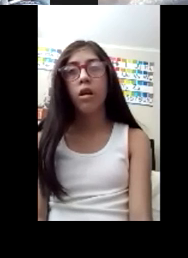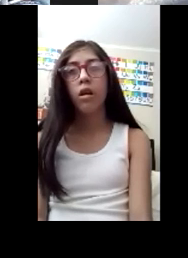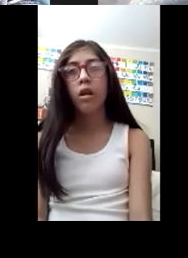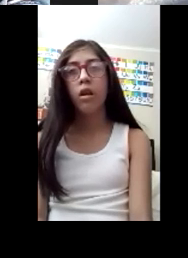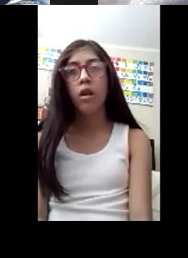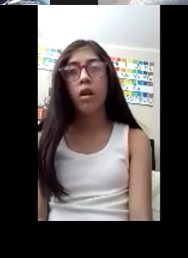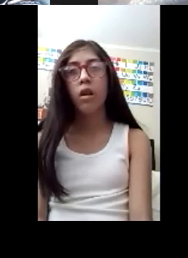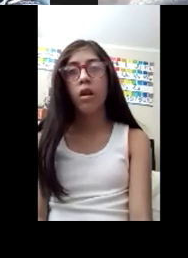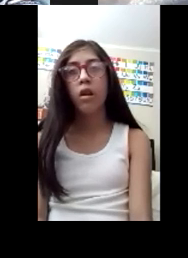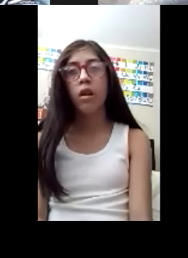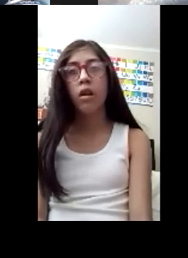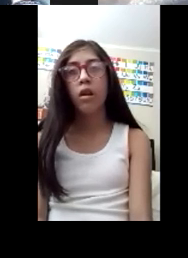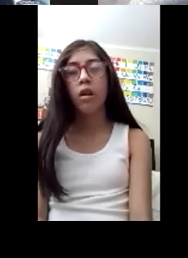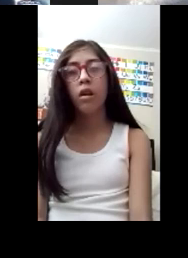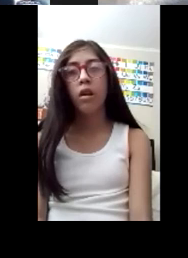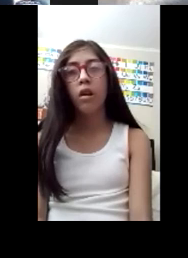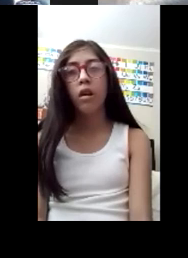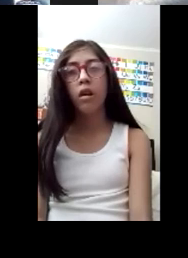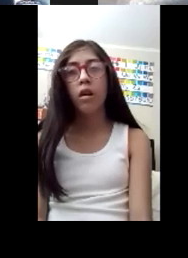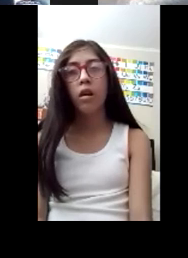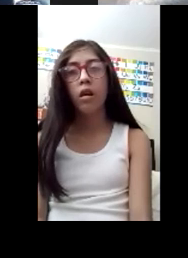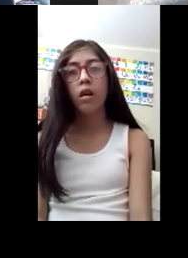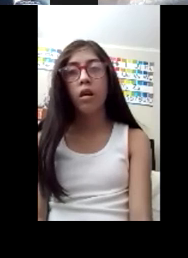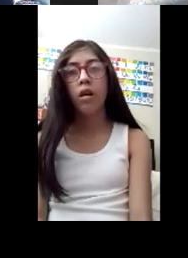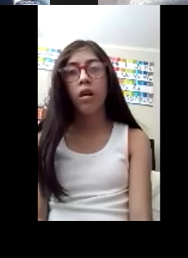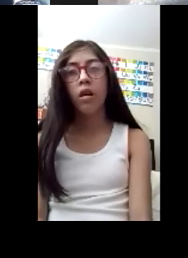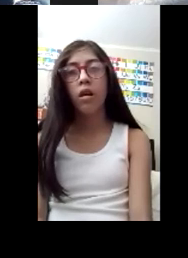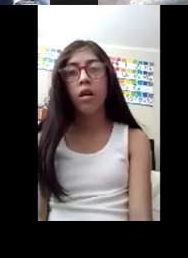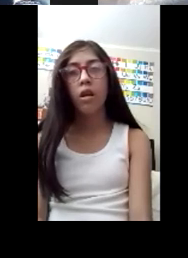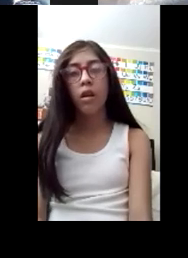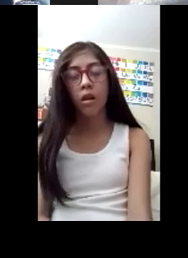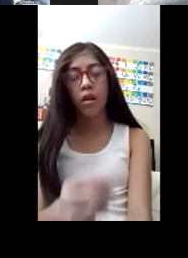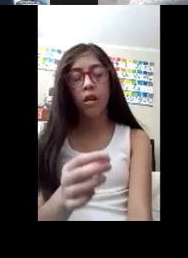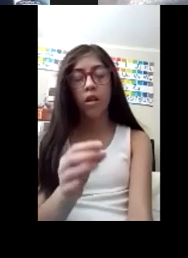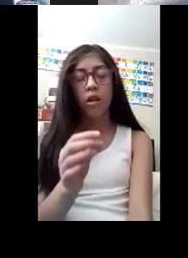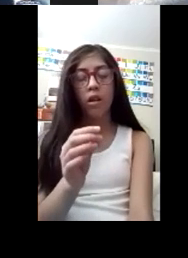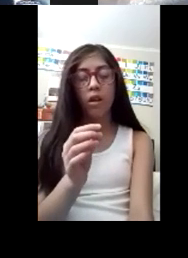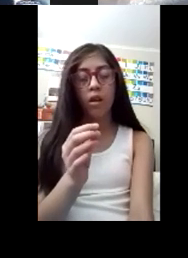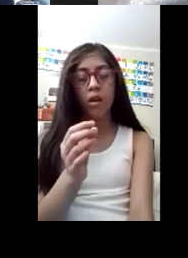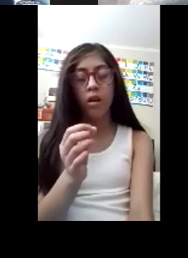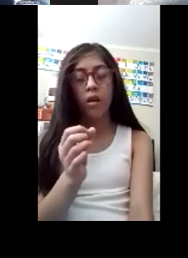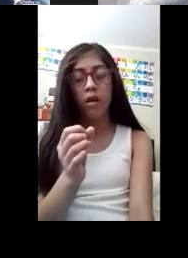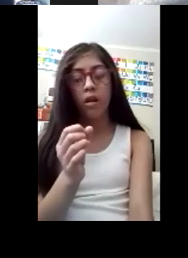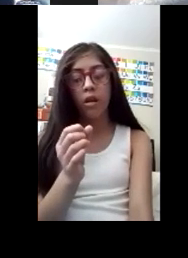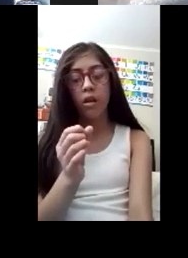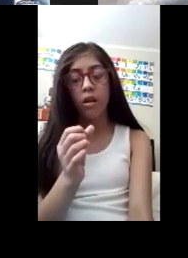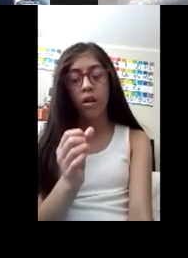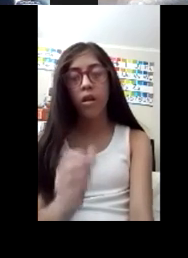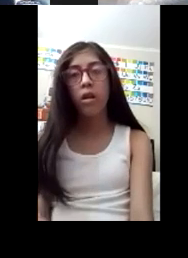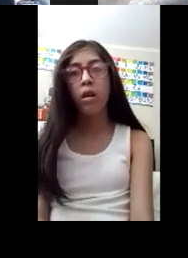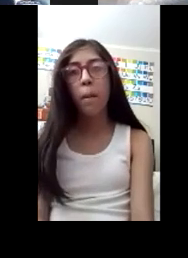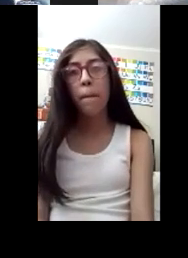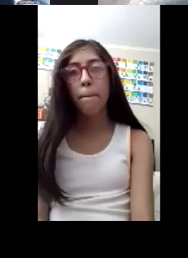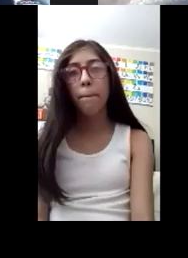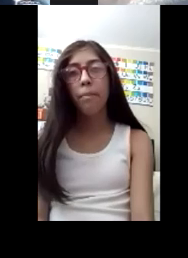day. Different people. Oh, so it's not Virgil every day? Where's a Thursday and Friday? Different people every